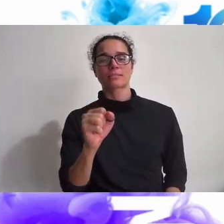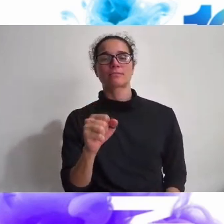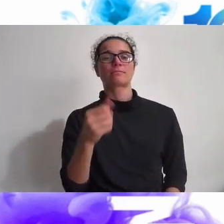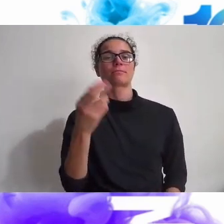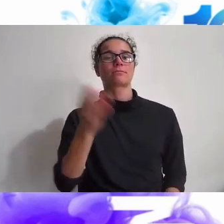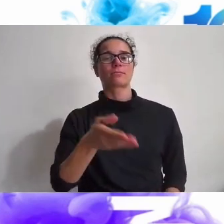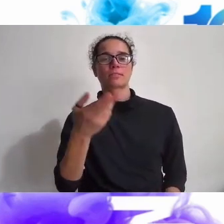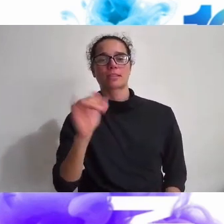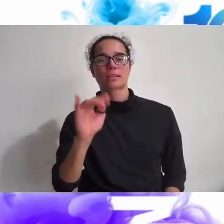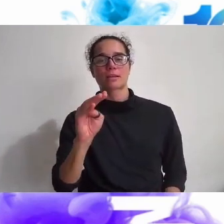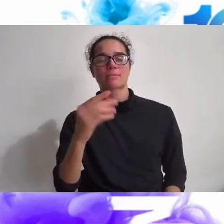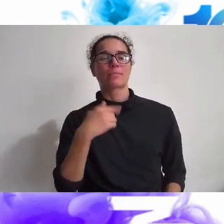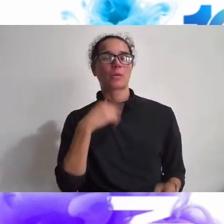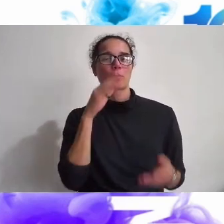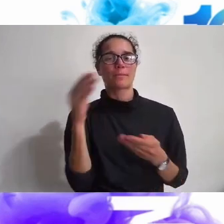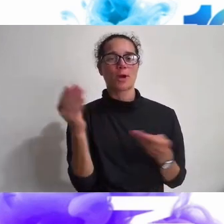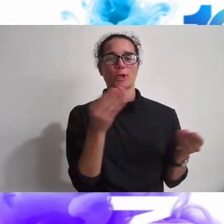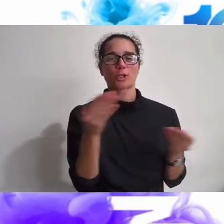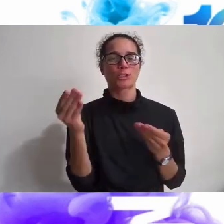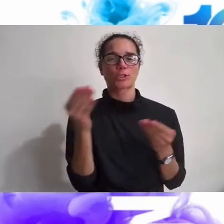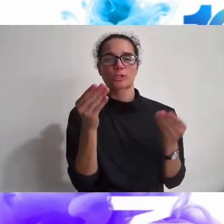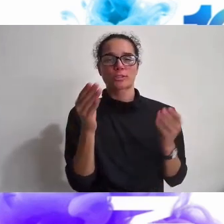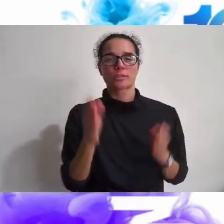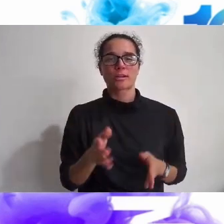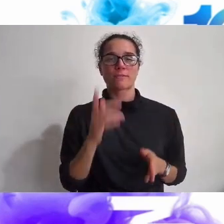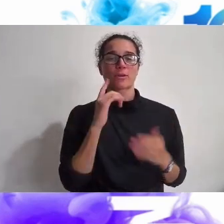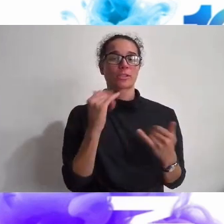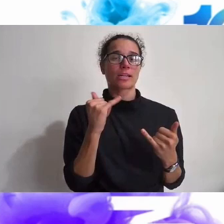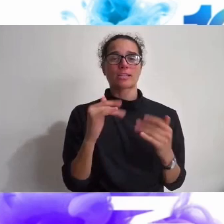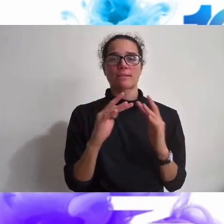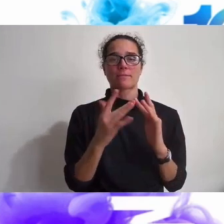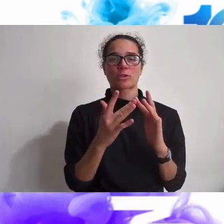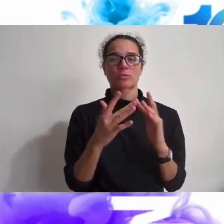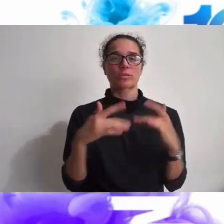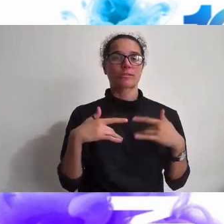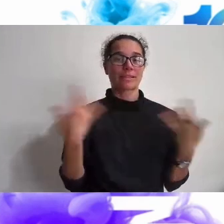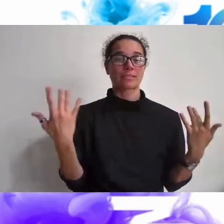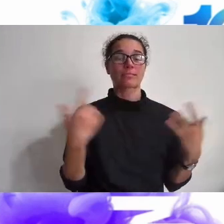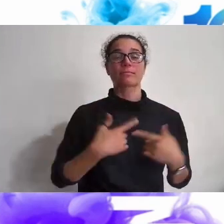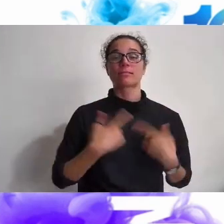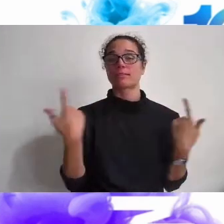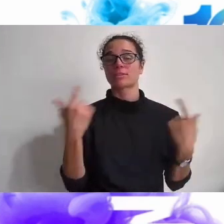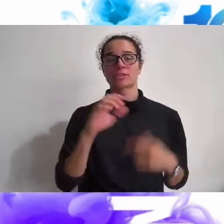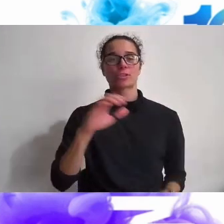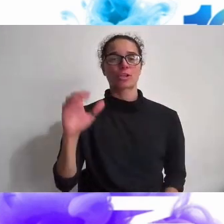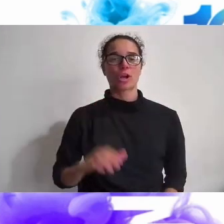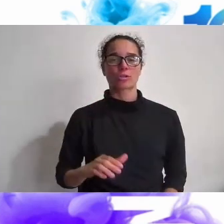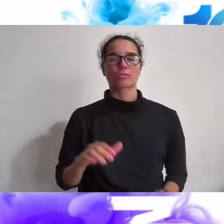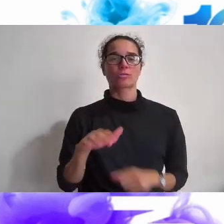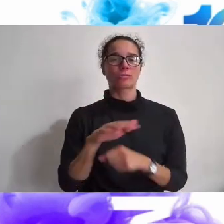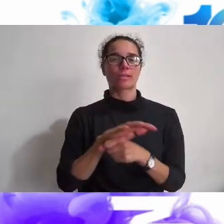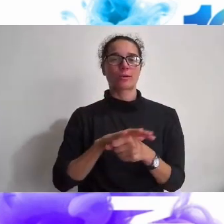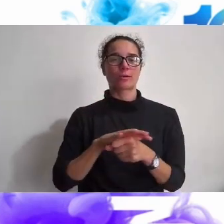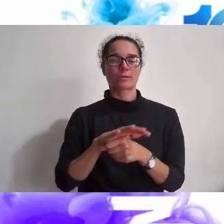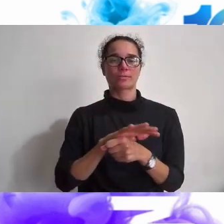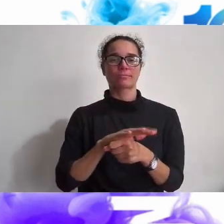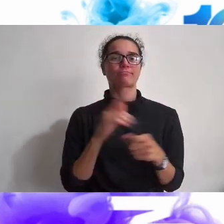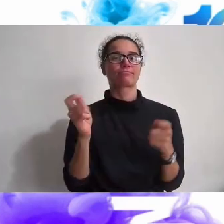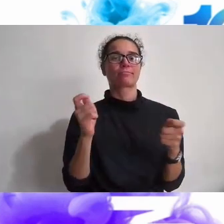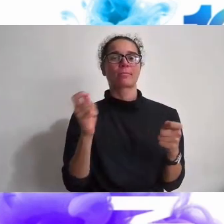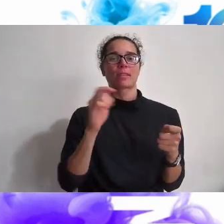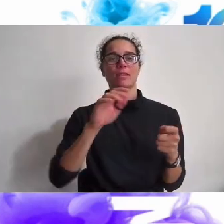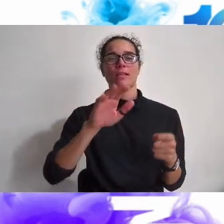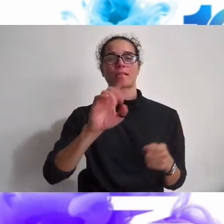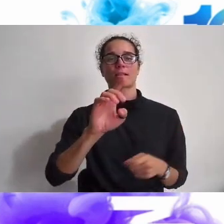virtual event. I live in the Chicagoland area, and I am a manager of DEI at